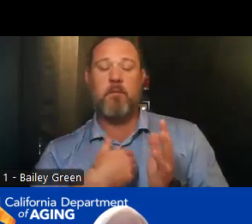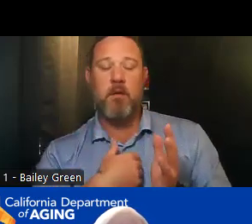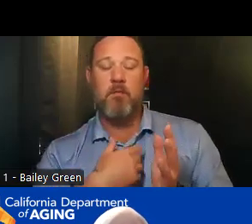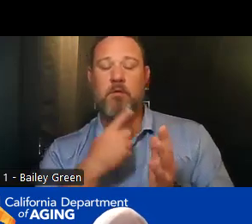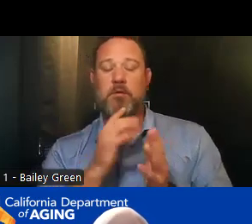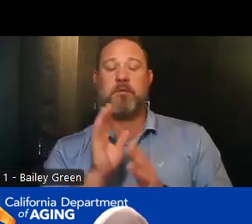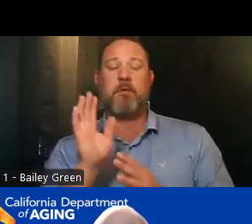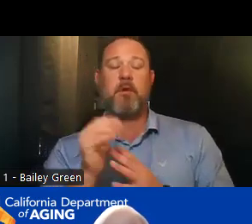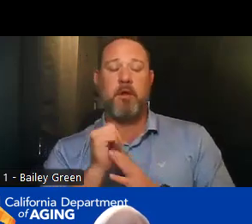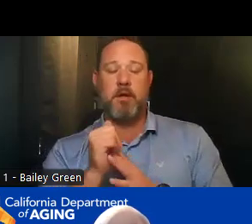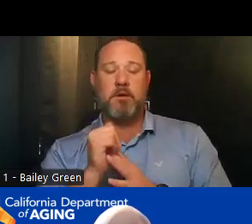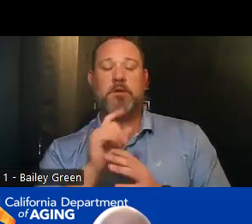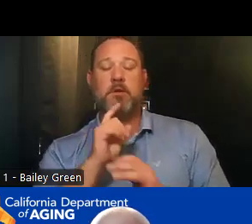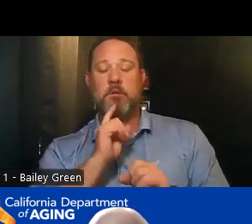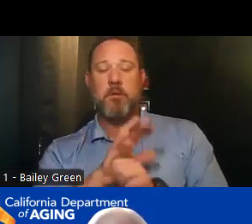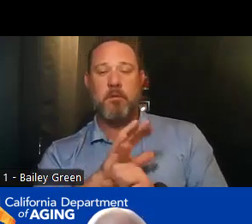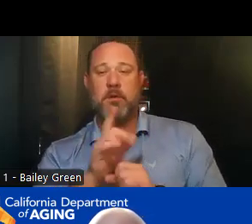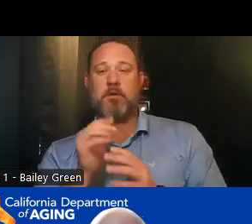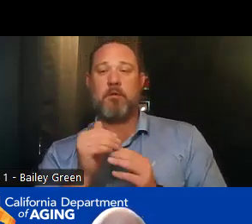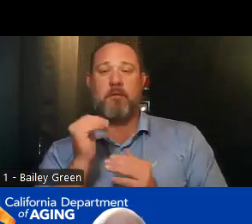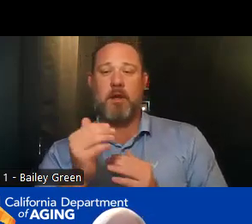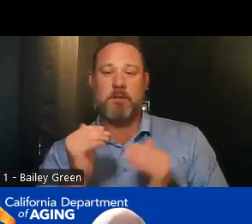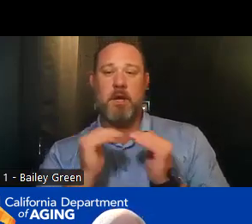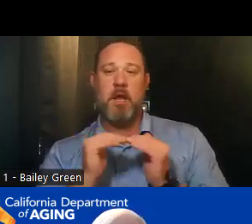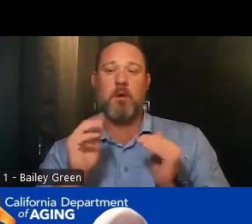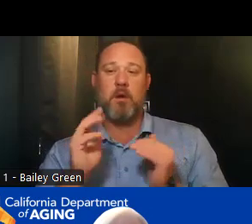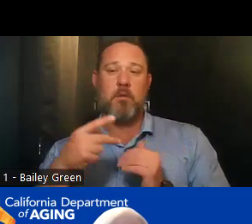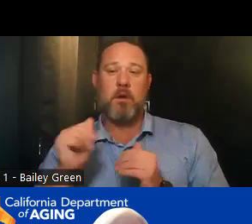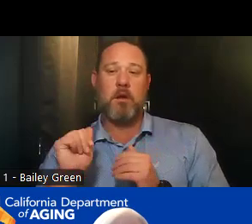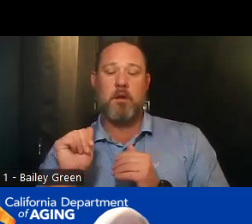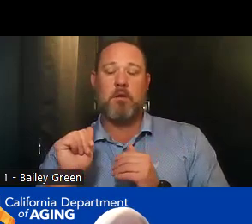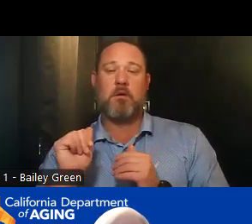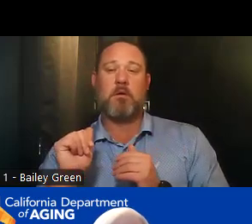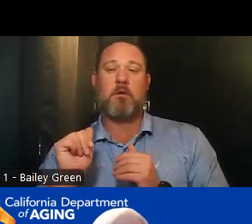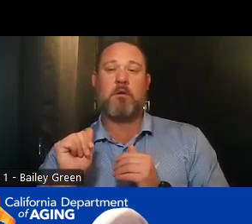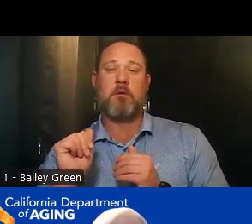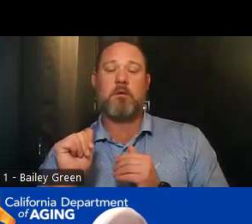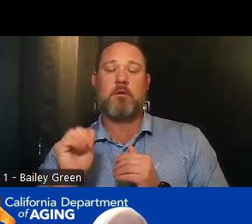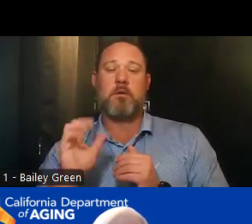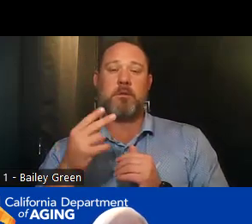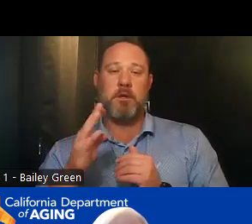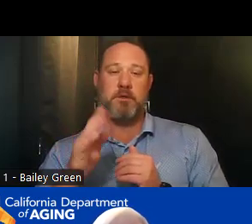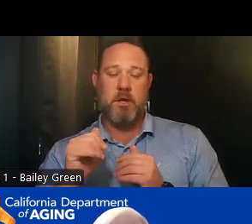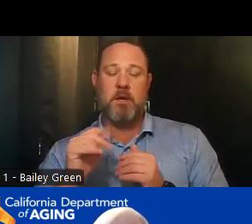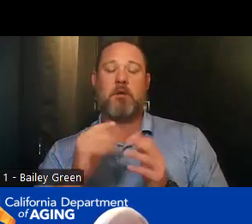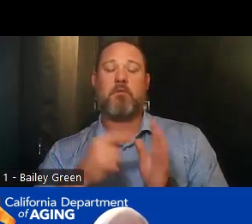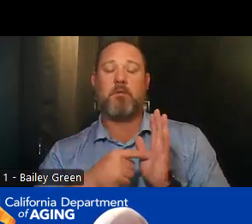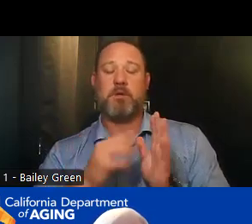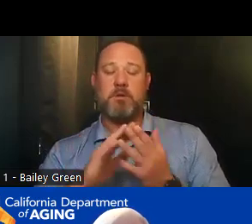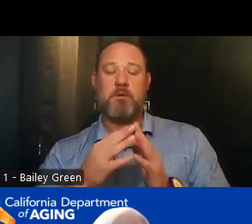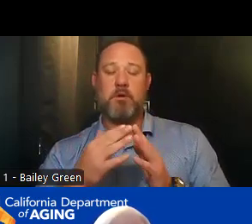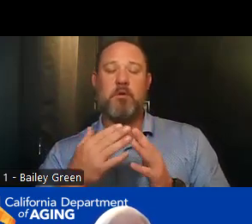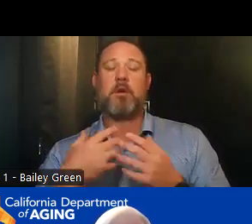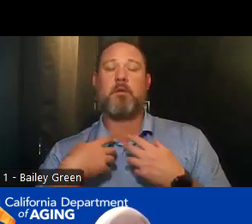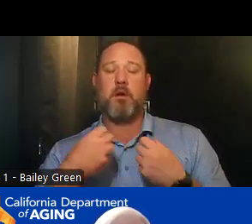their leadership and commitment to advancing equity within the Master Plan on Aging. CBHA represents community-based mental health